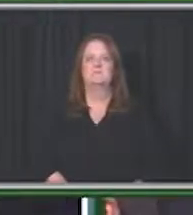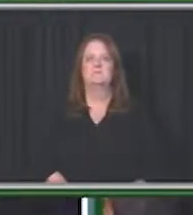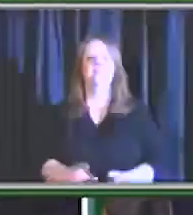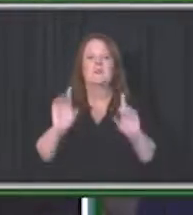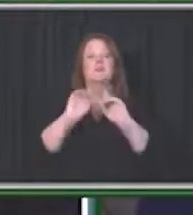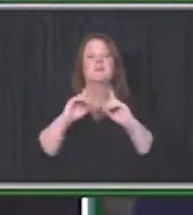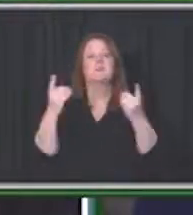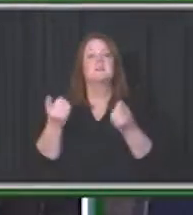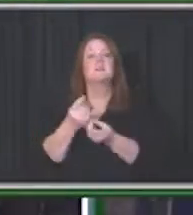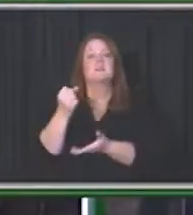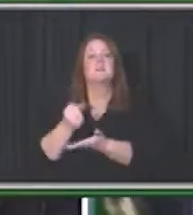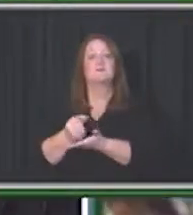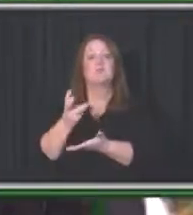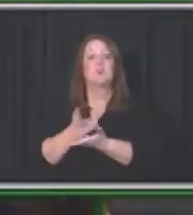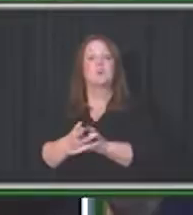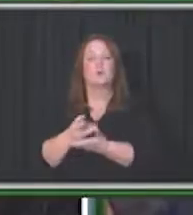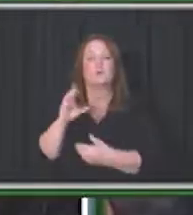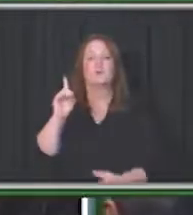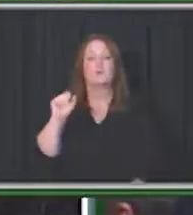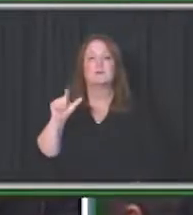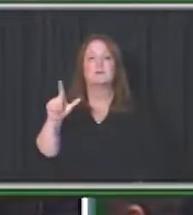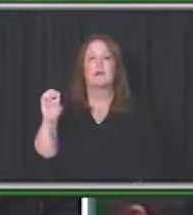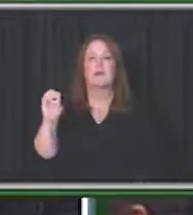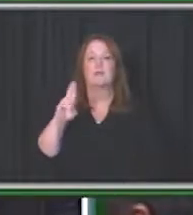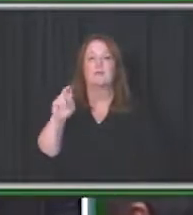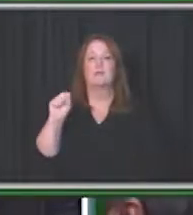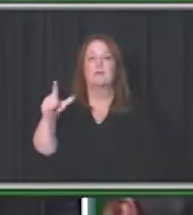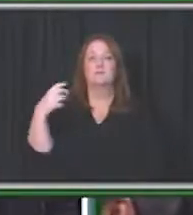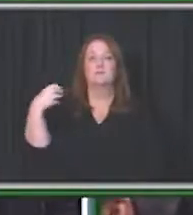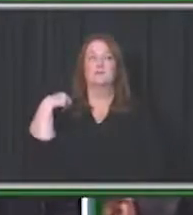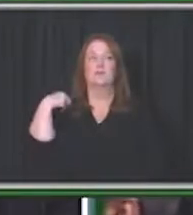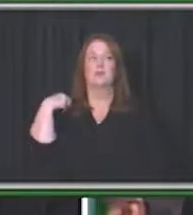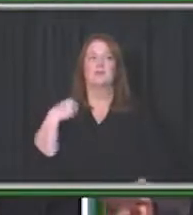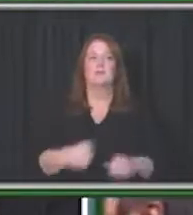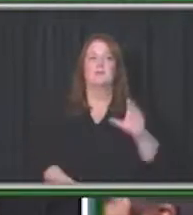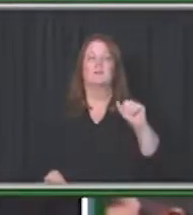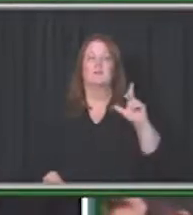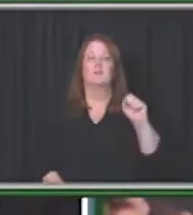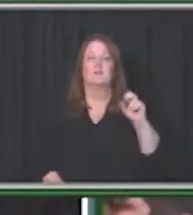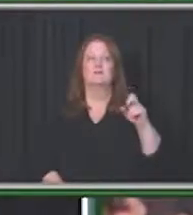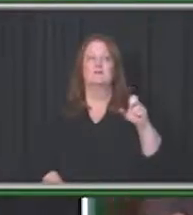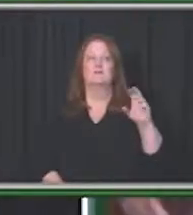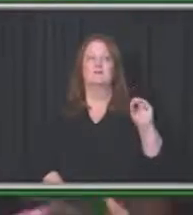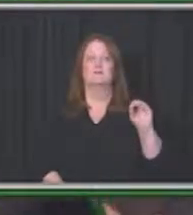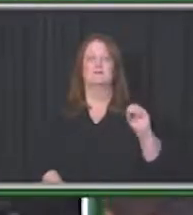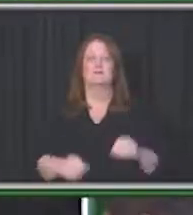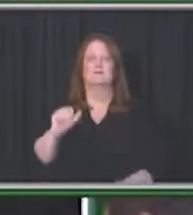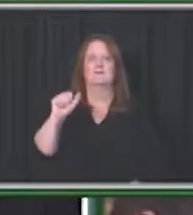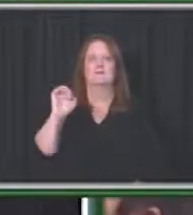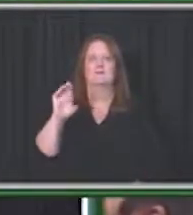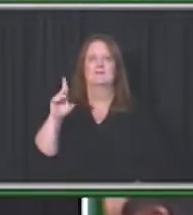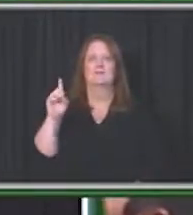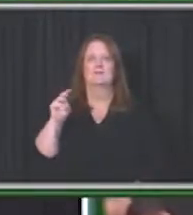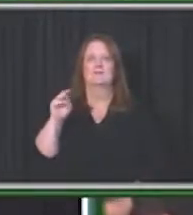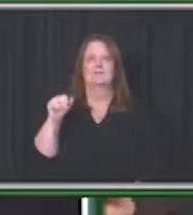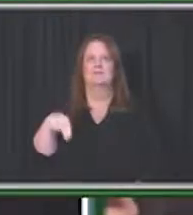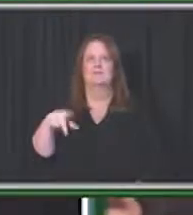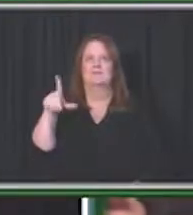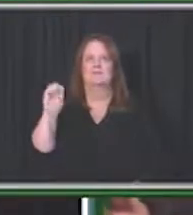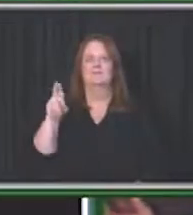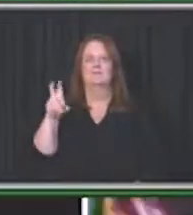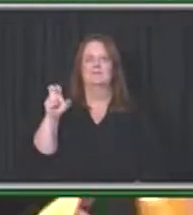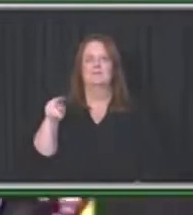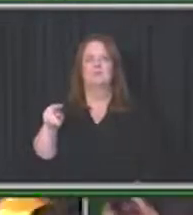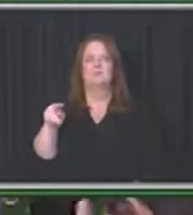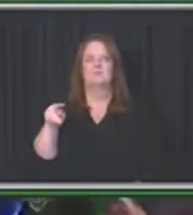Division of Social Work. Dale Russell, Chair. Carlos Hermosillo. Andrea Monique